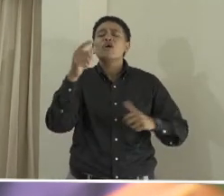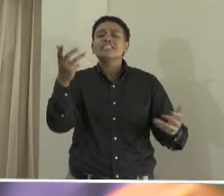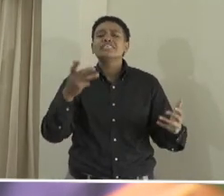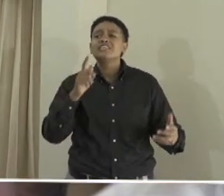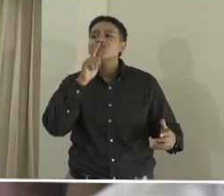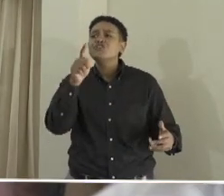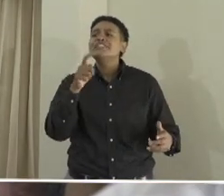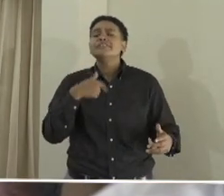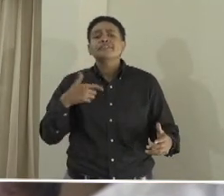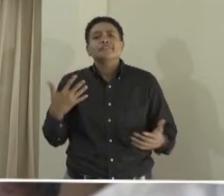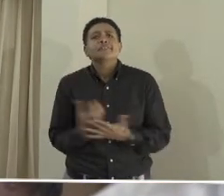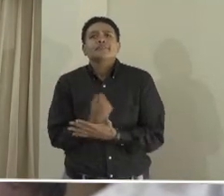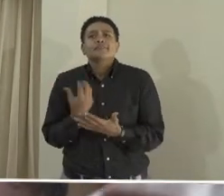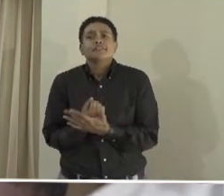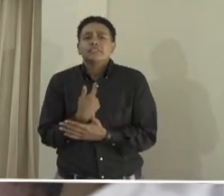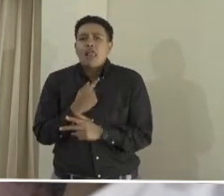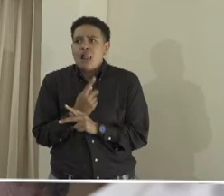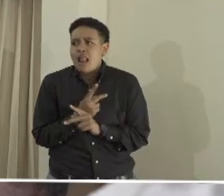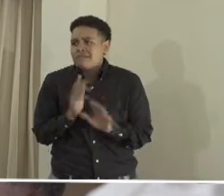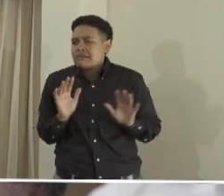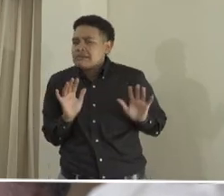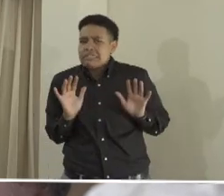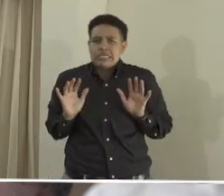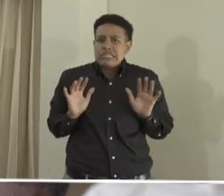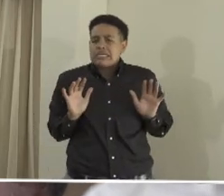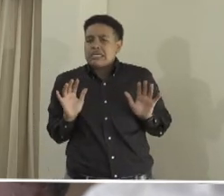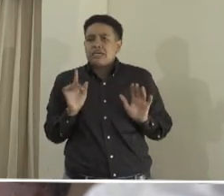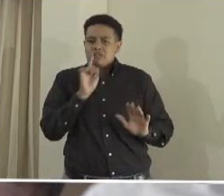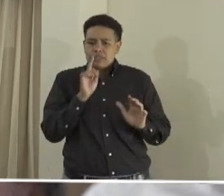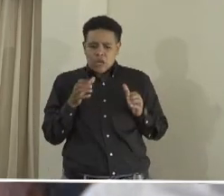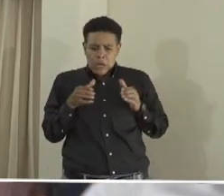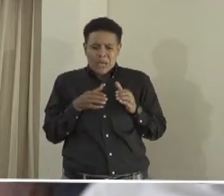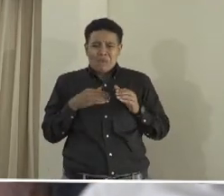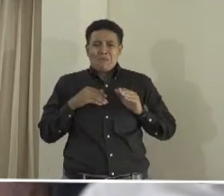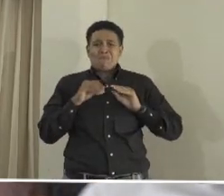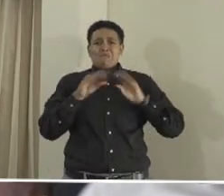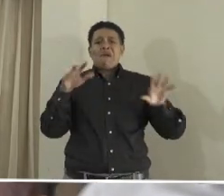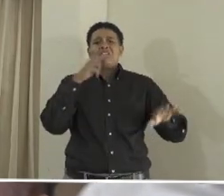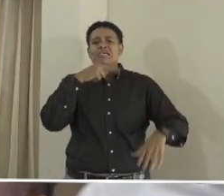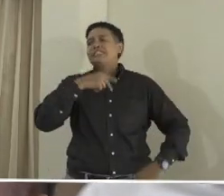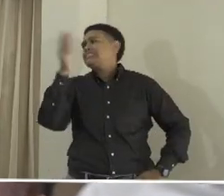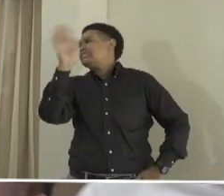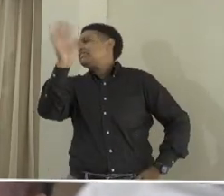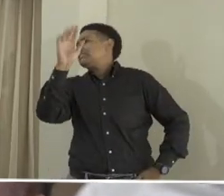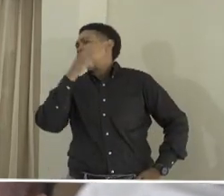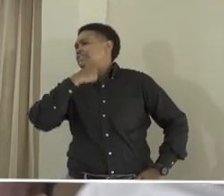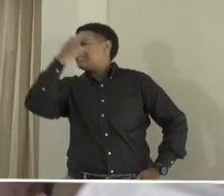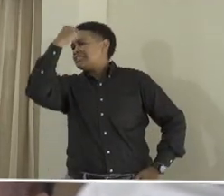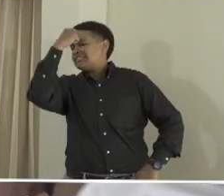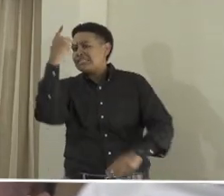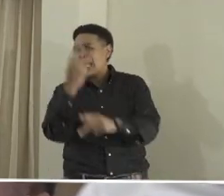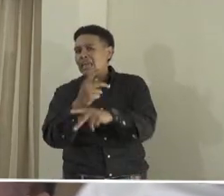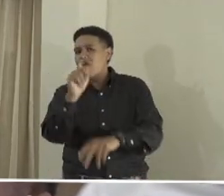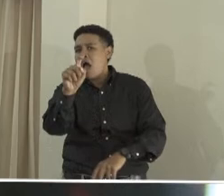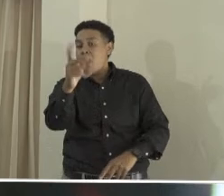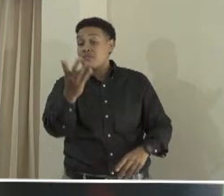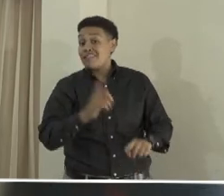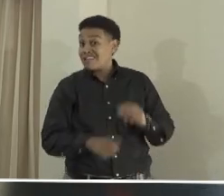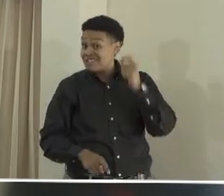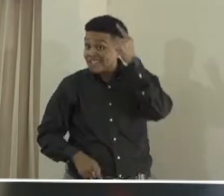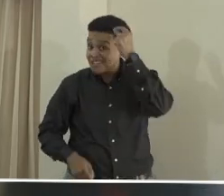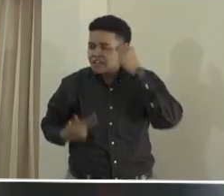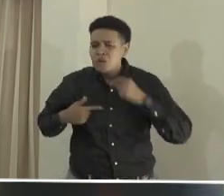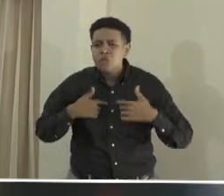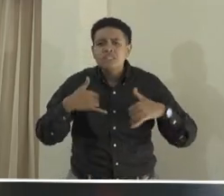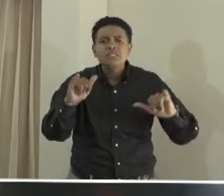have taken the necessary precautions to contain the spread of the virus. However, we still